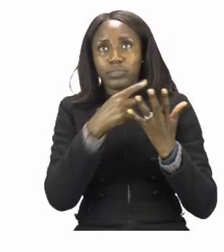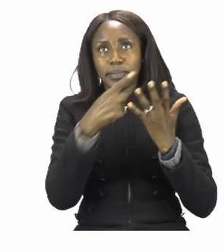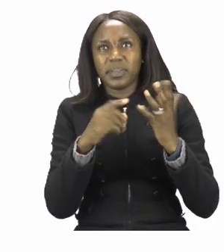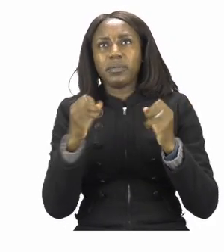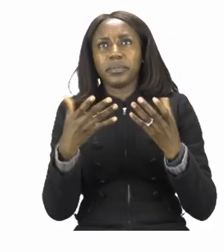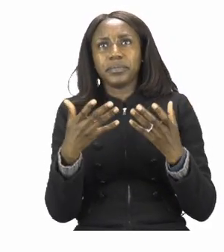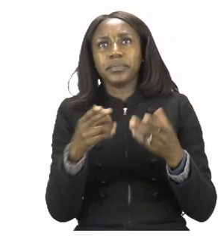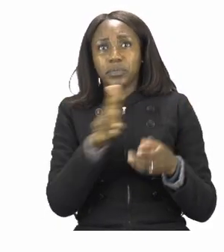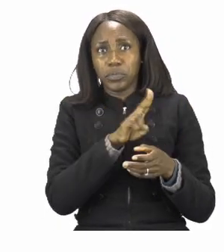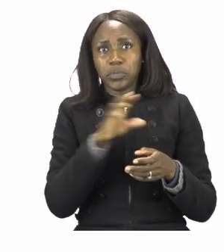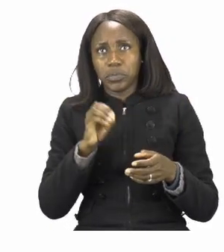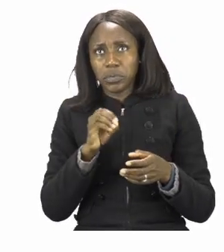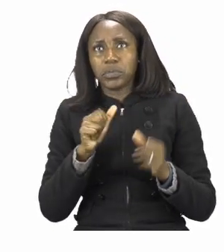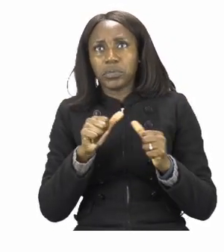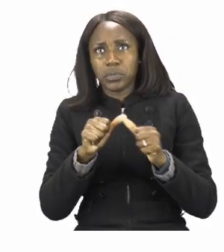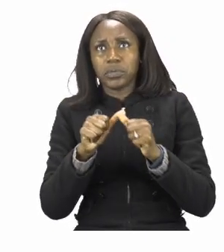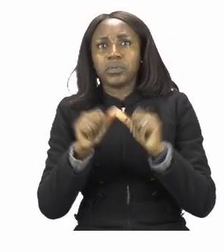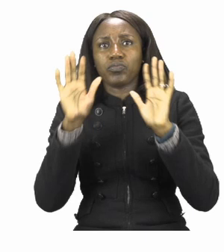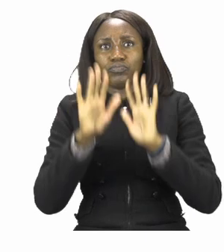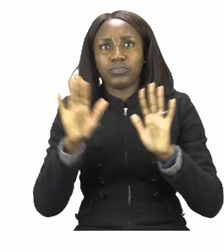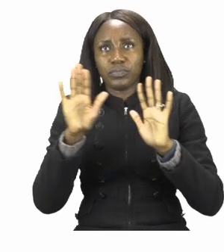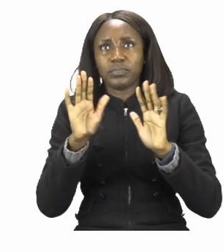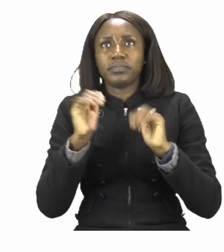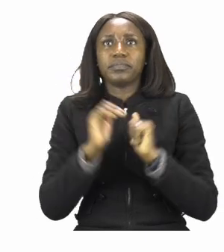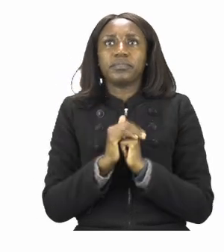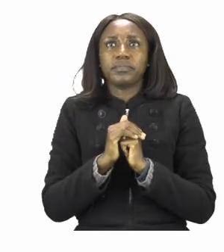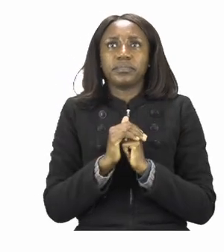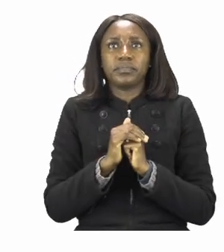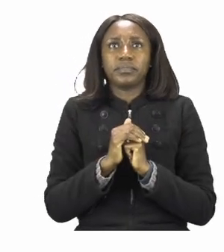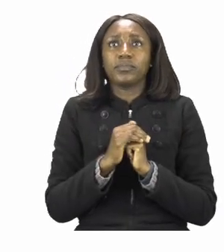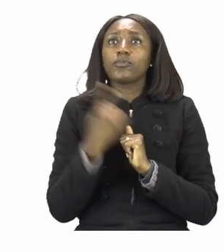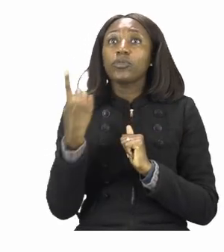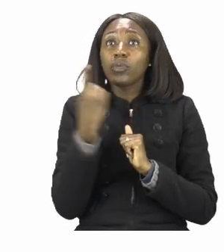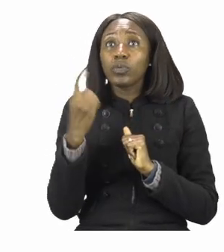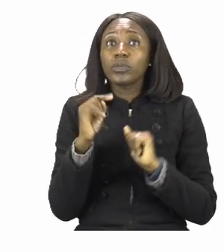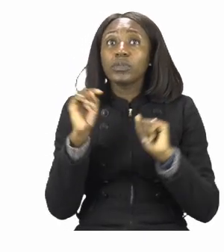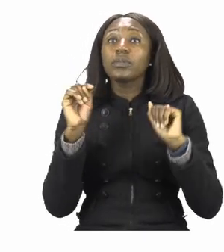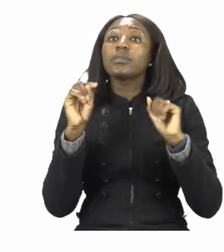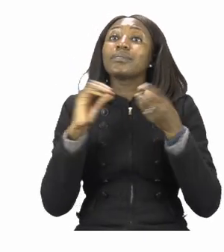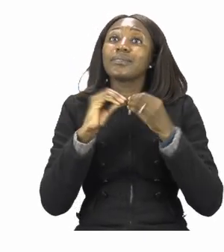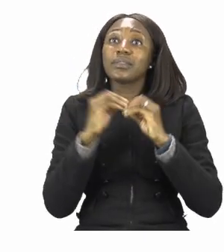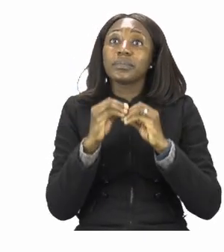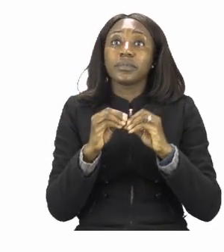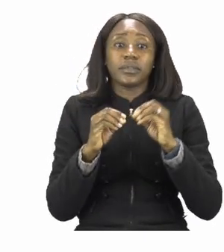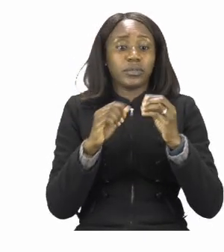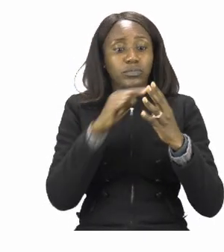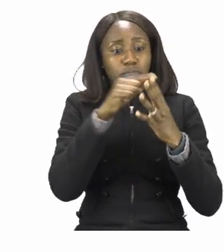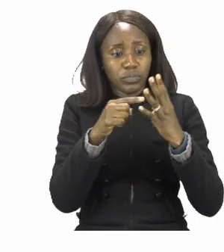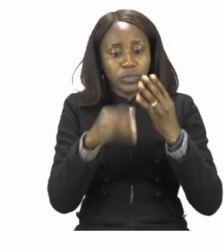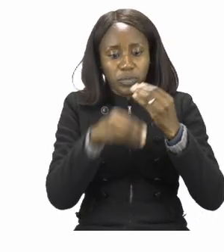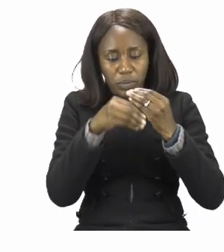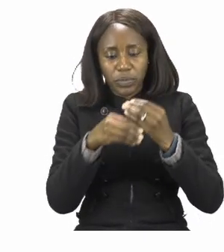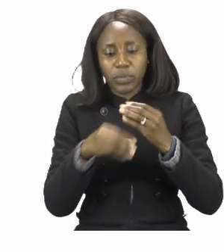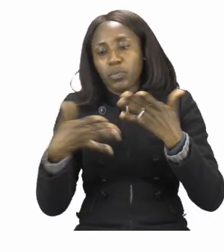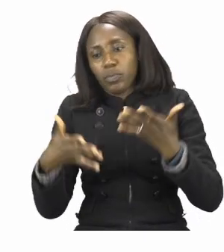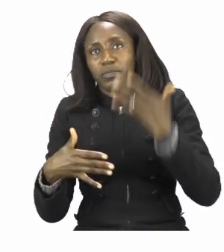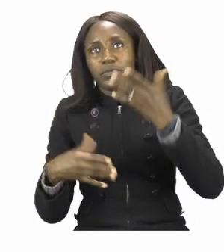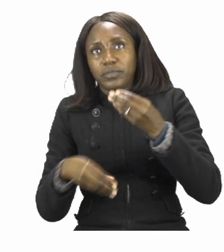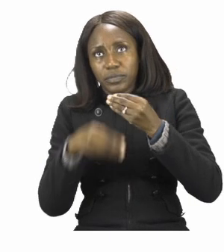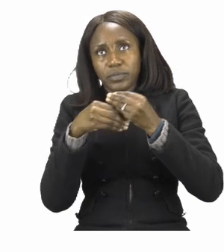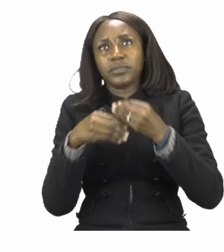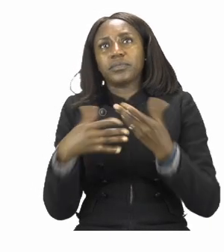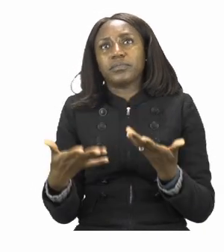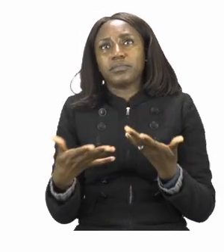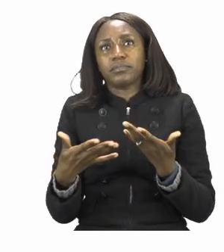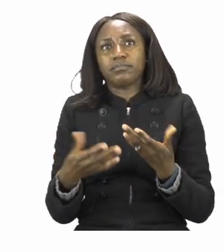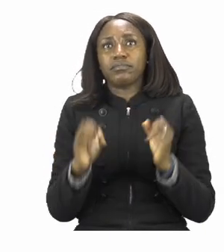Make sure that you count correctly and when you are done counting, please make sure that you have colored